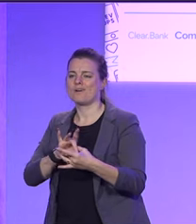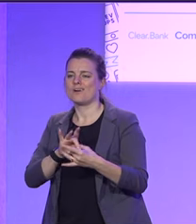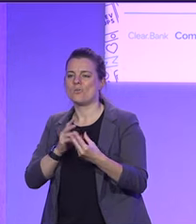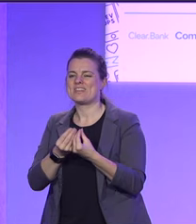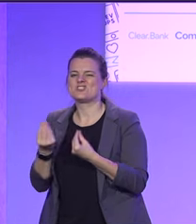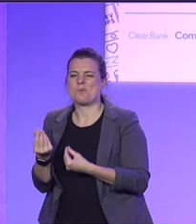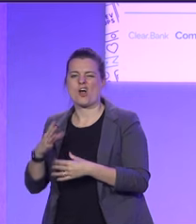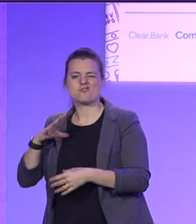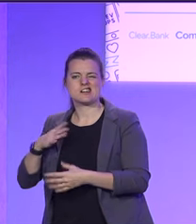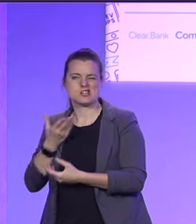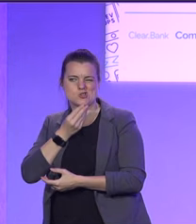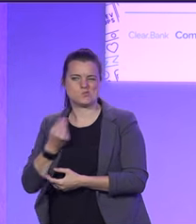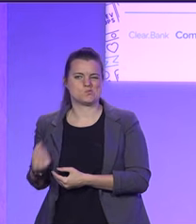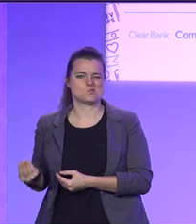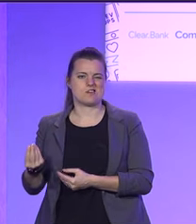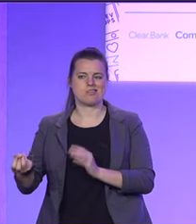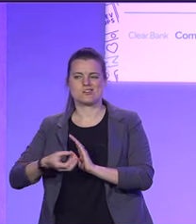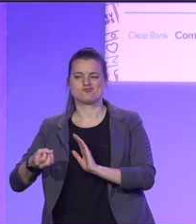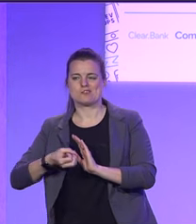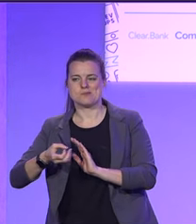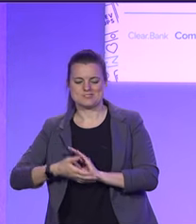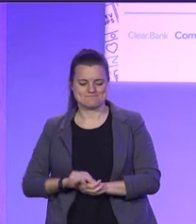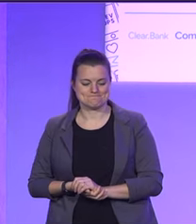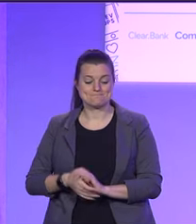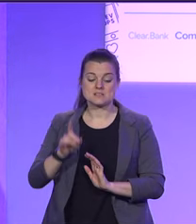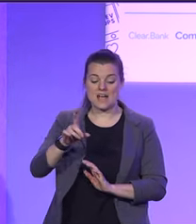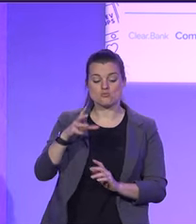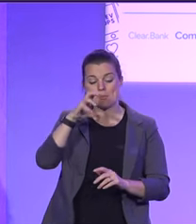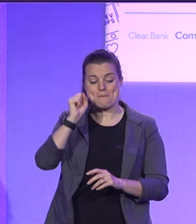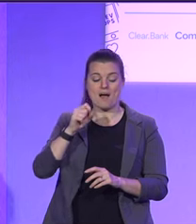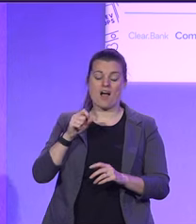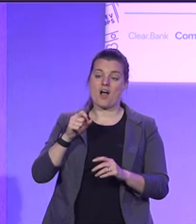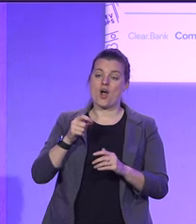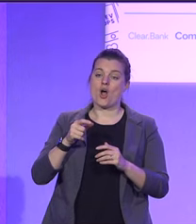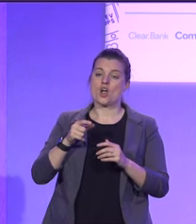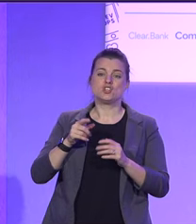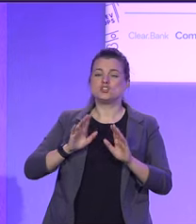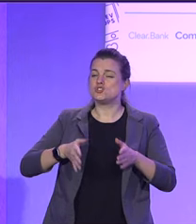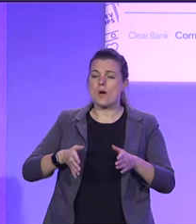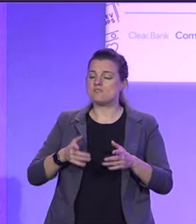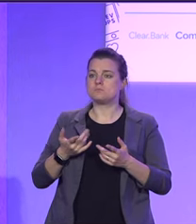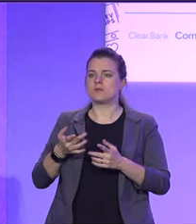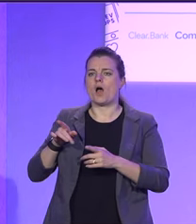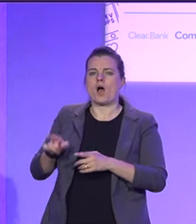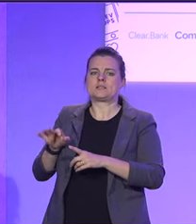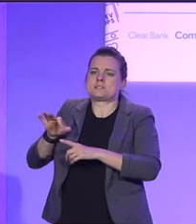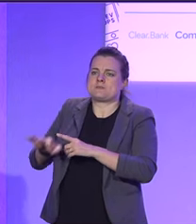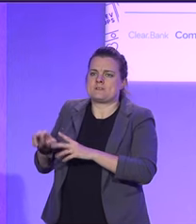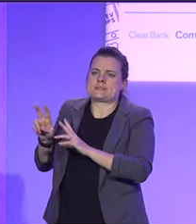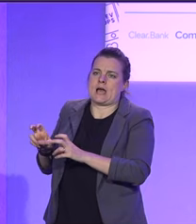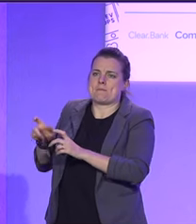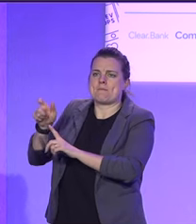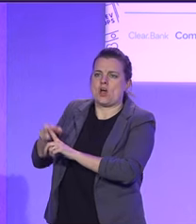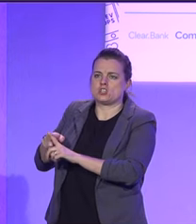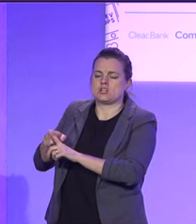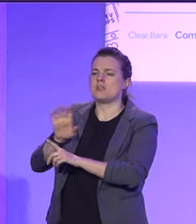Also remember that open source community isn't an elite club. You don't have to be some certain type of person to get involved. I think open source is just a fancy